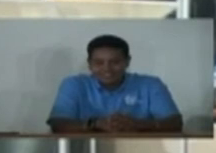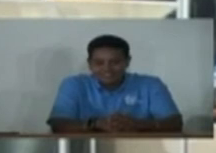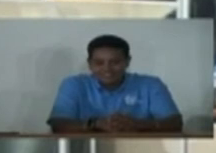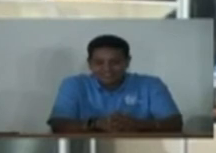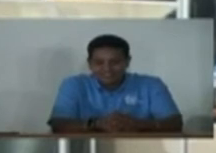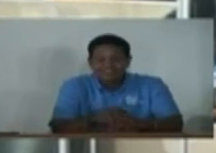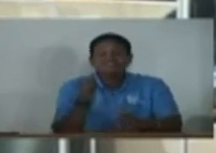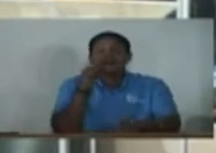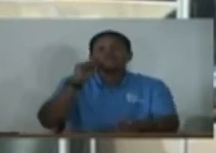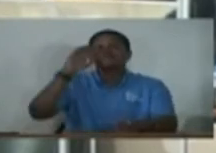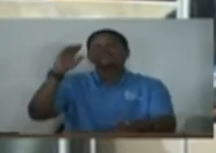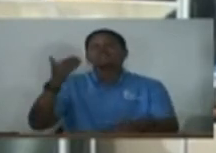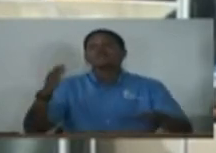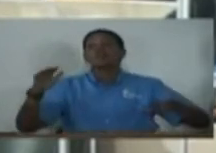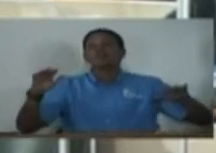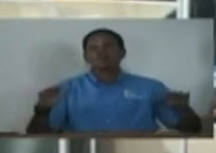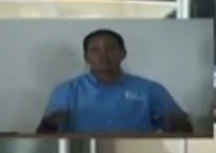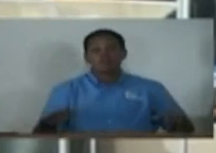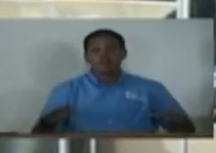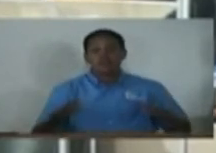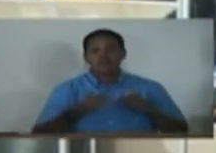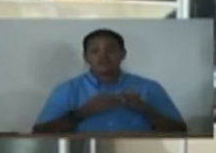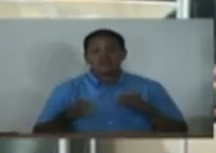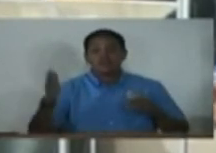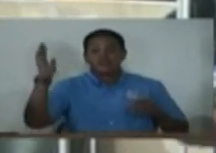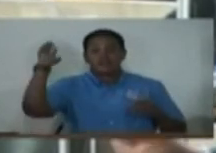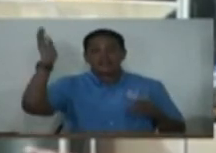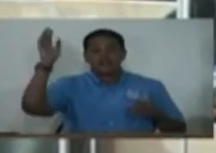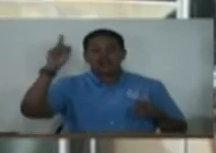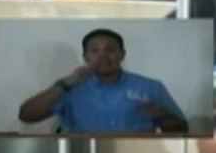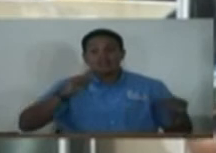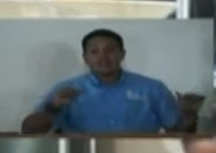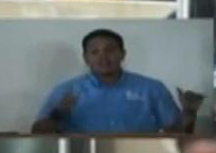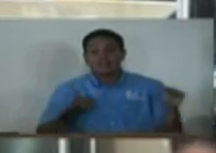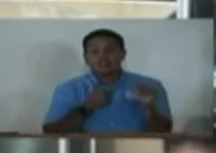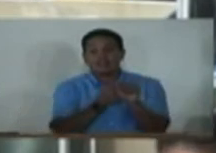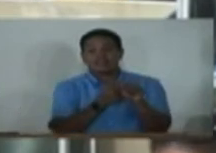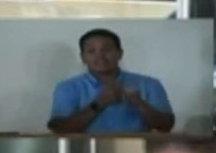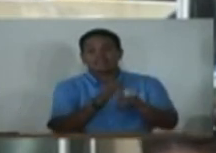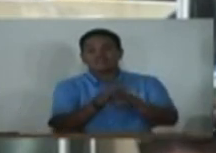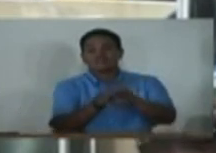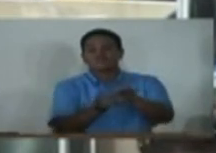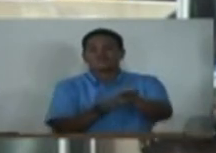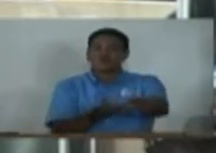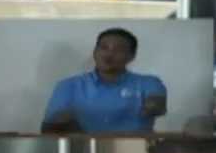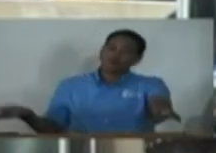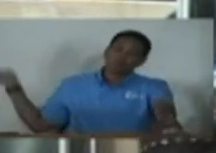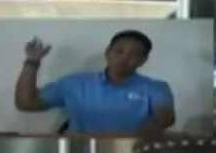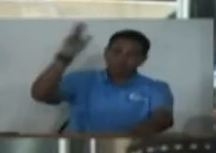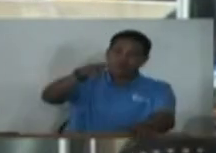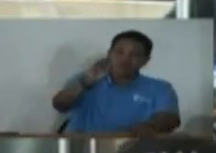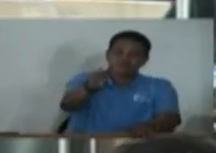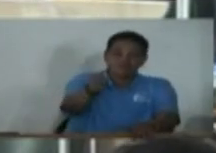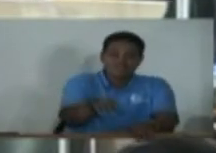relaxation. After the presentation, I have a lot of slow. It is.